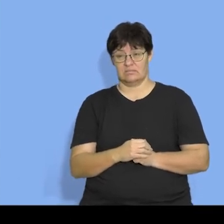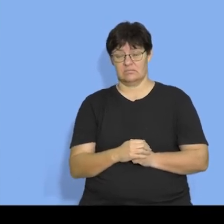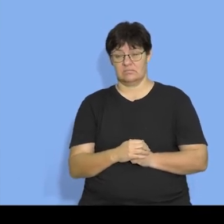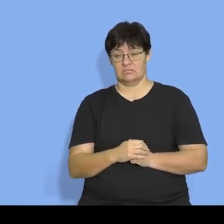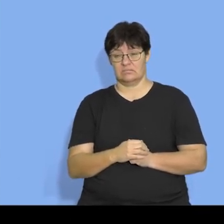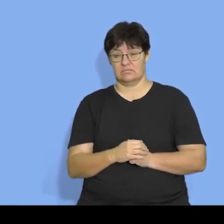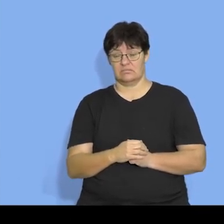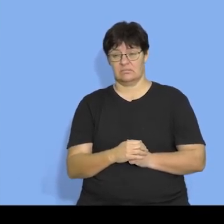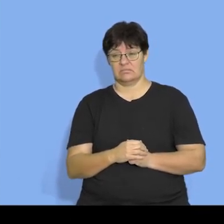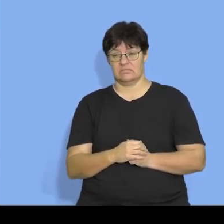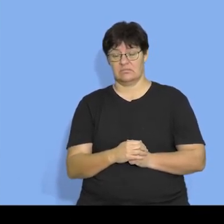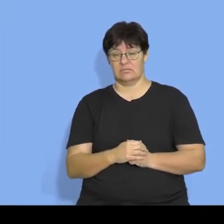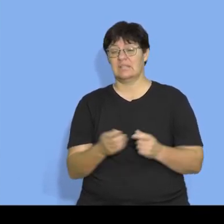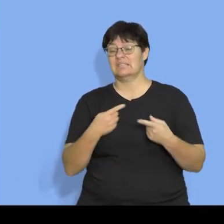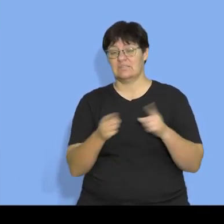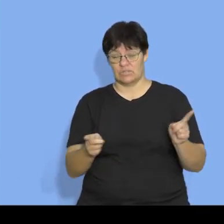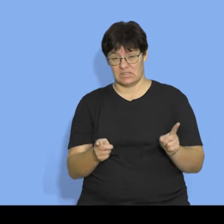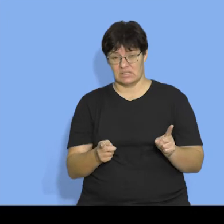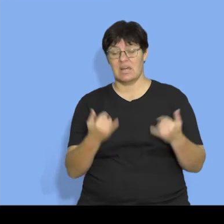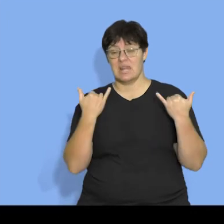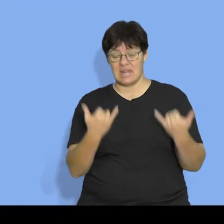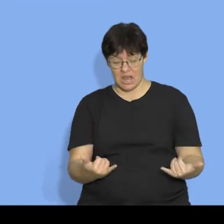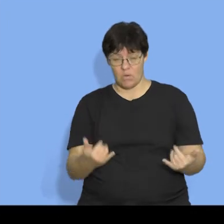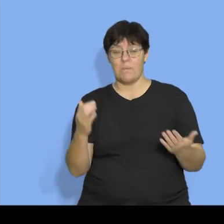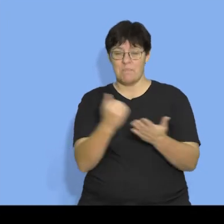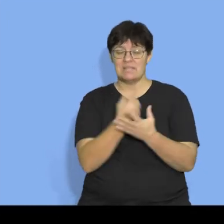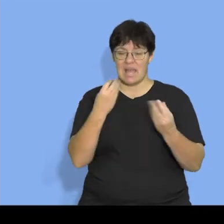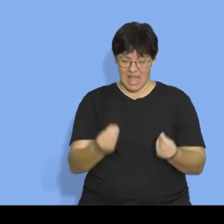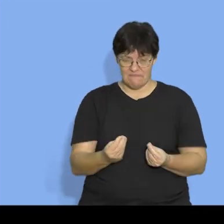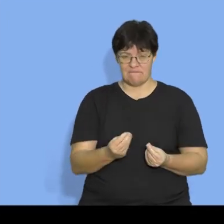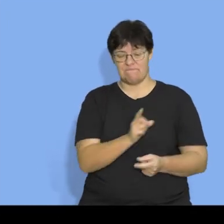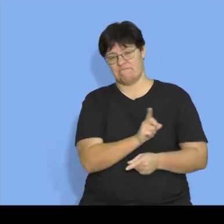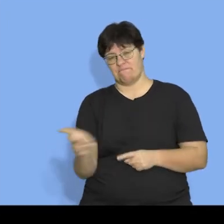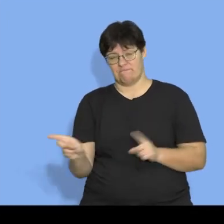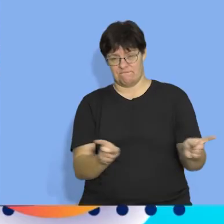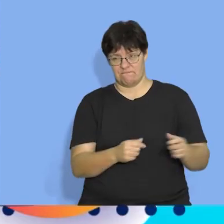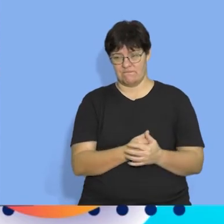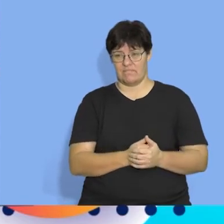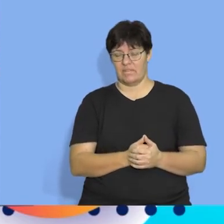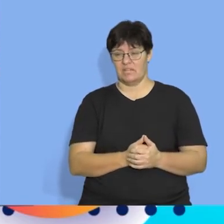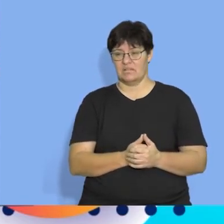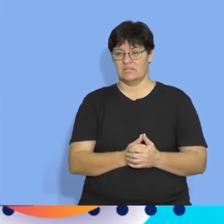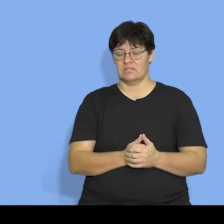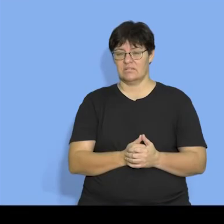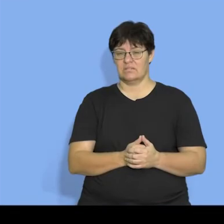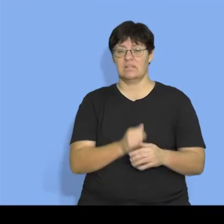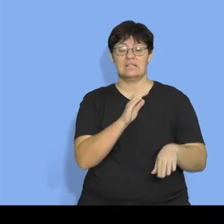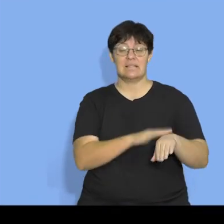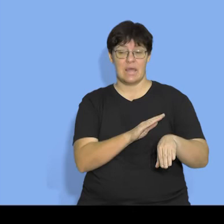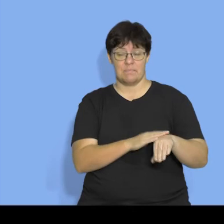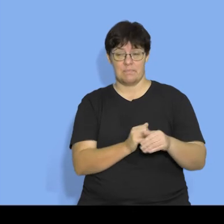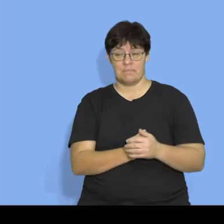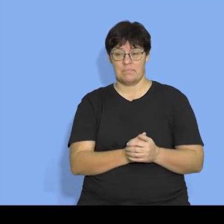Okay? This is the difference, is now I have to have a direction, okay? Her